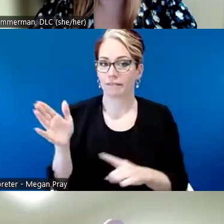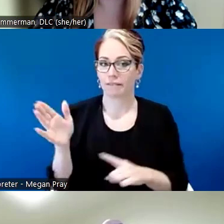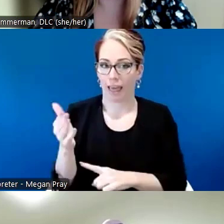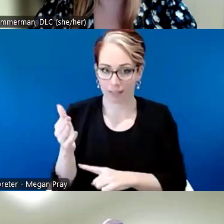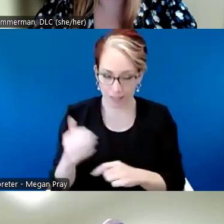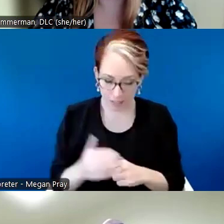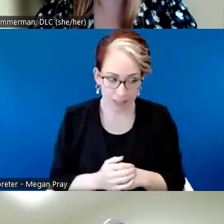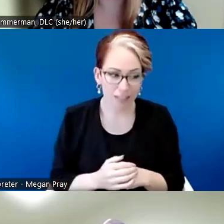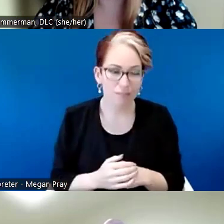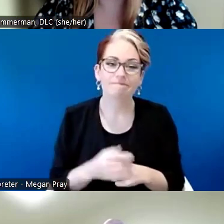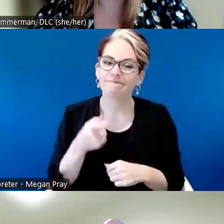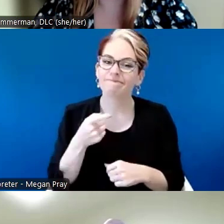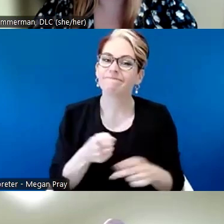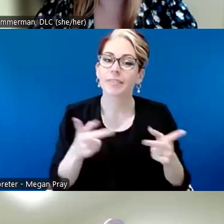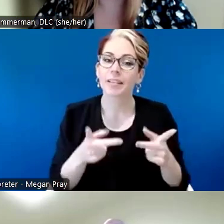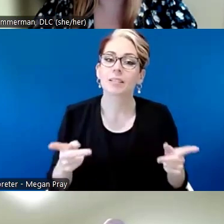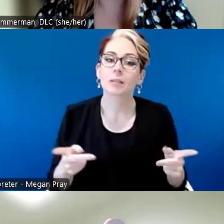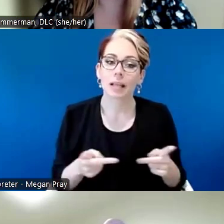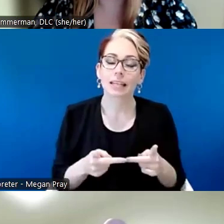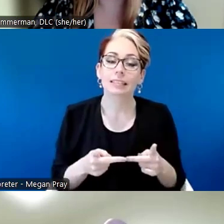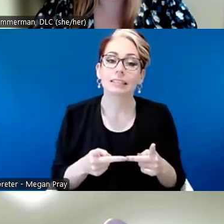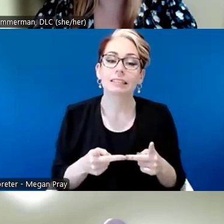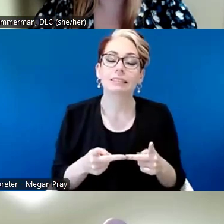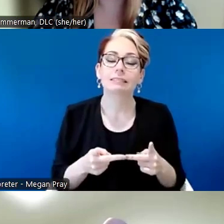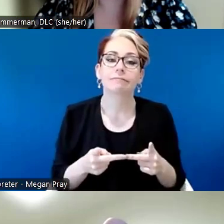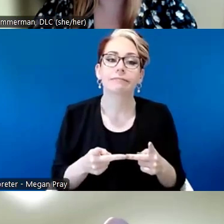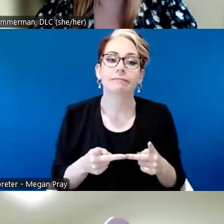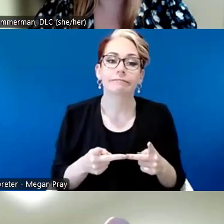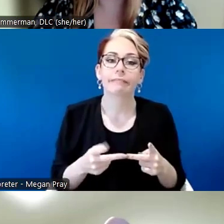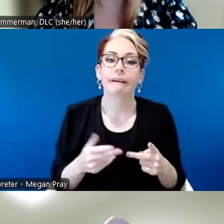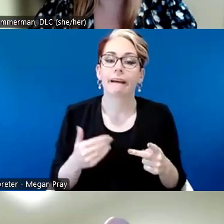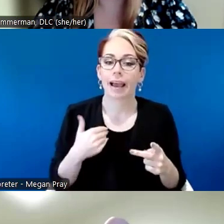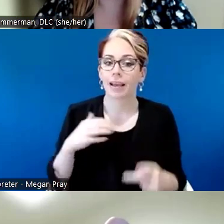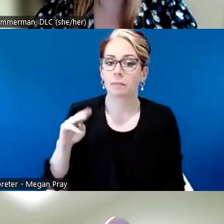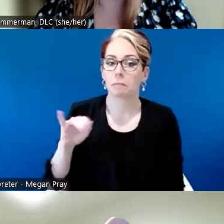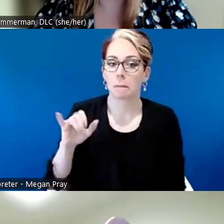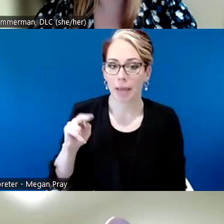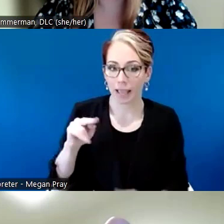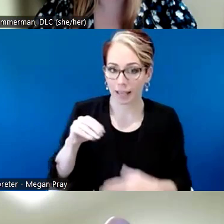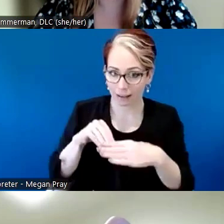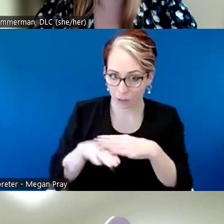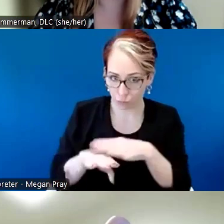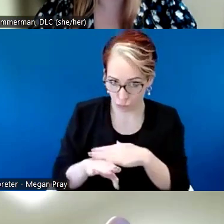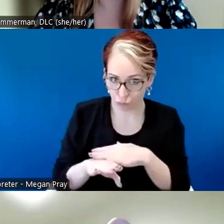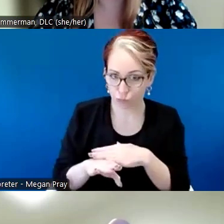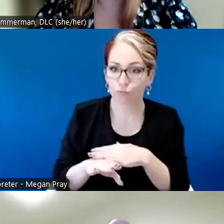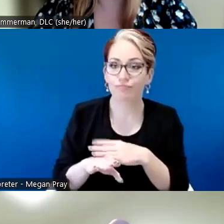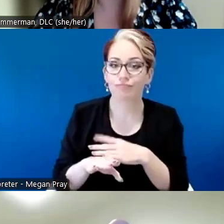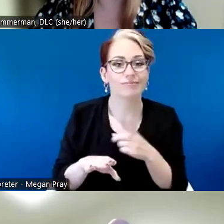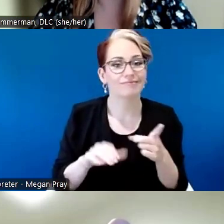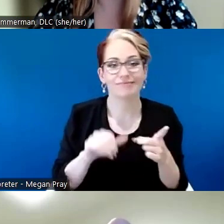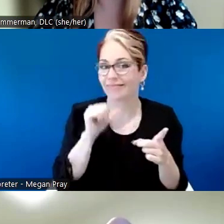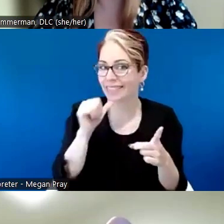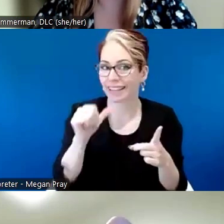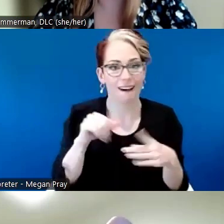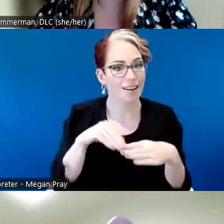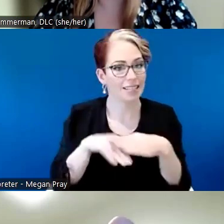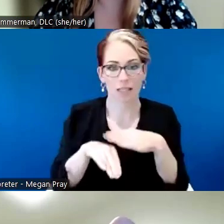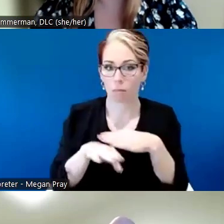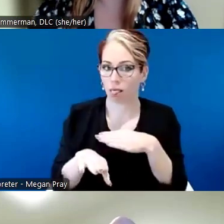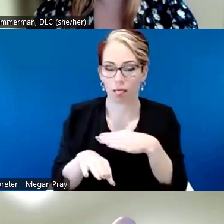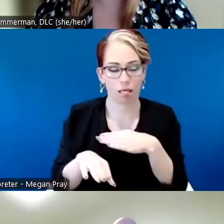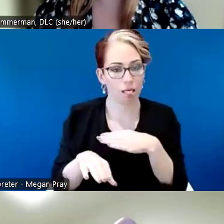place happened to have a main entrance which was not accessible. There were